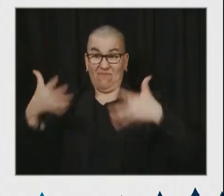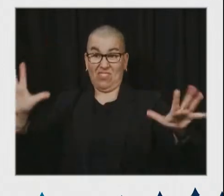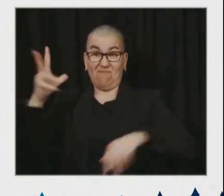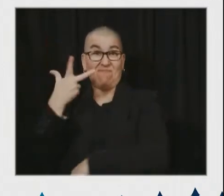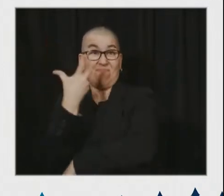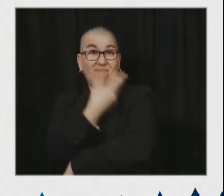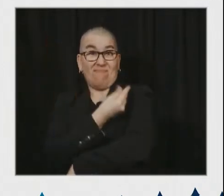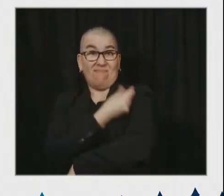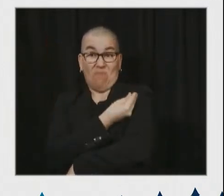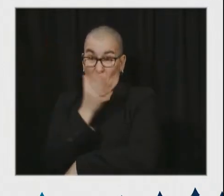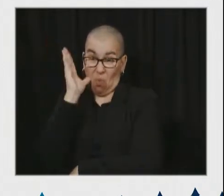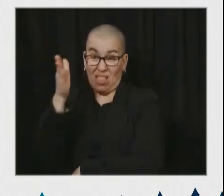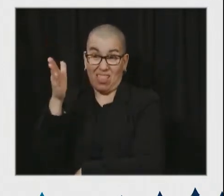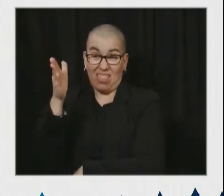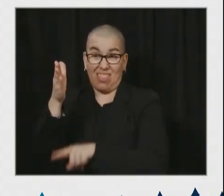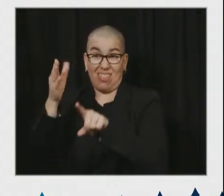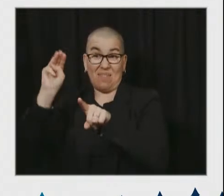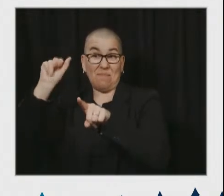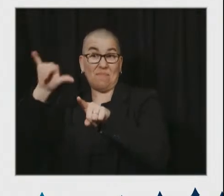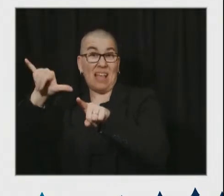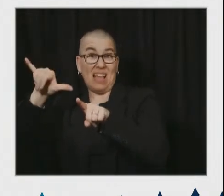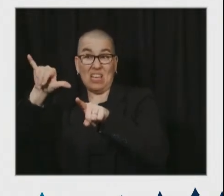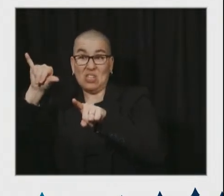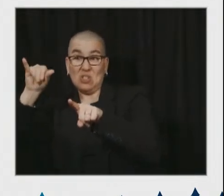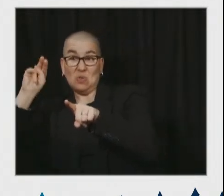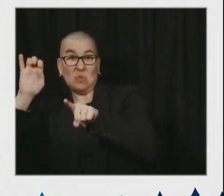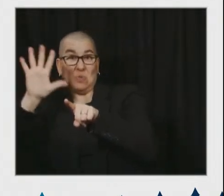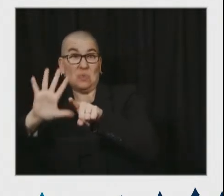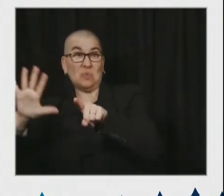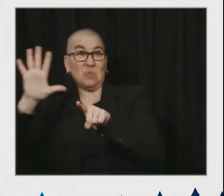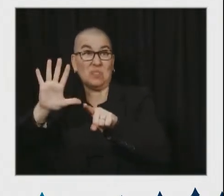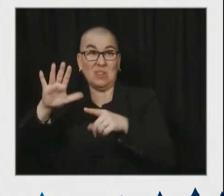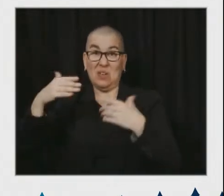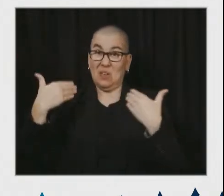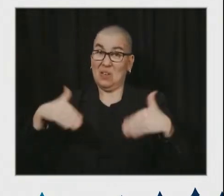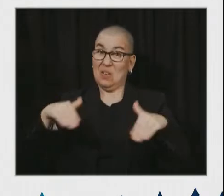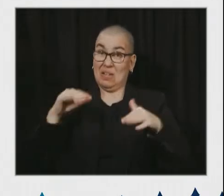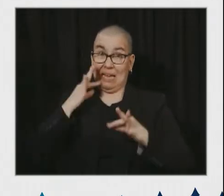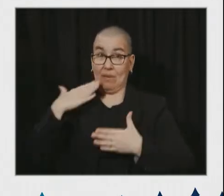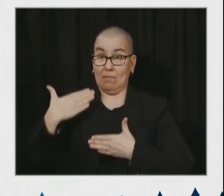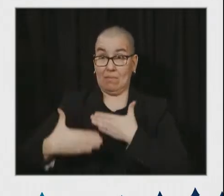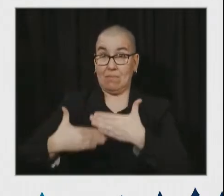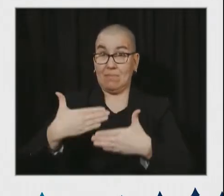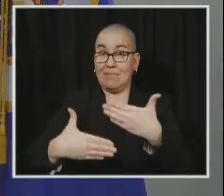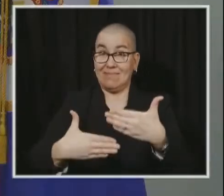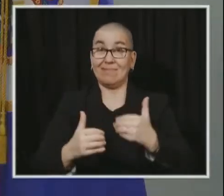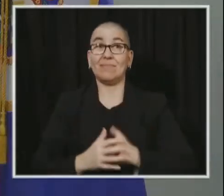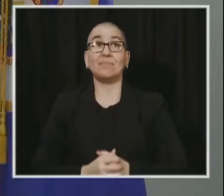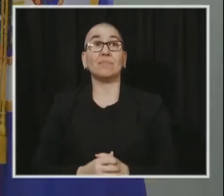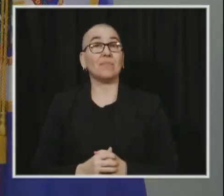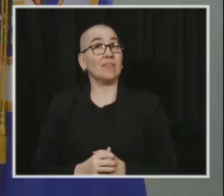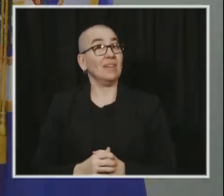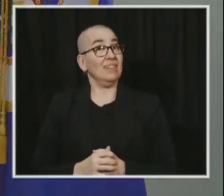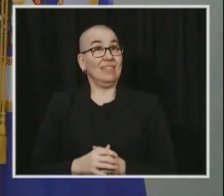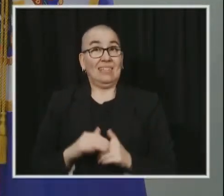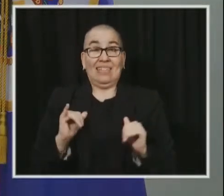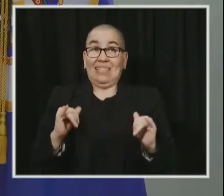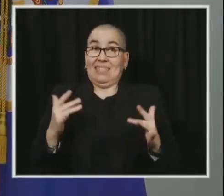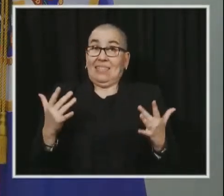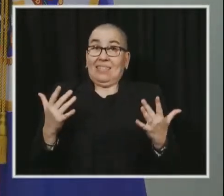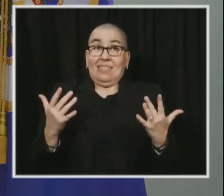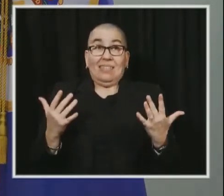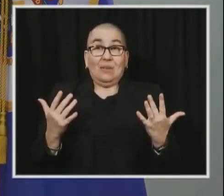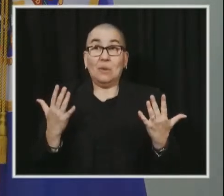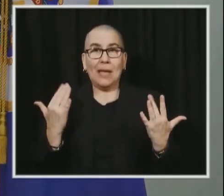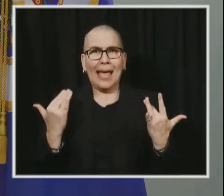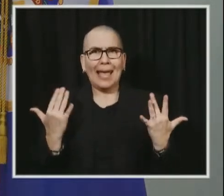these are incredibly effective vaccines. And so this is where we're at, Minnesota, and I do want to note, this is predicated